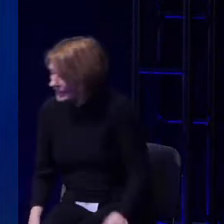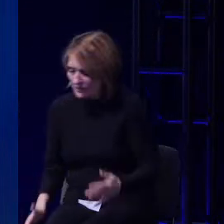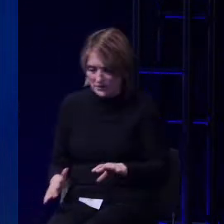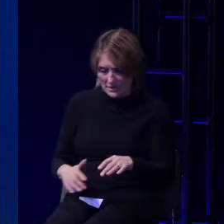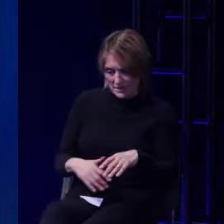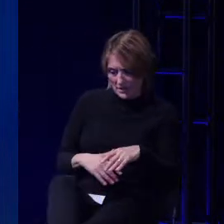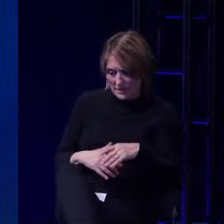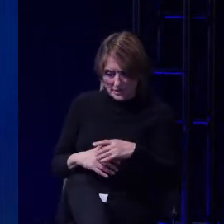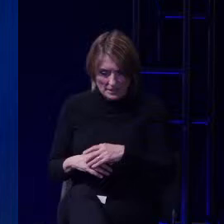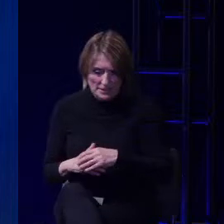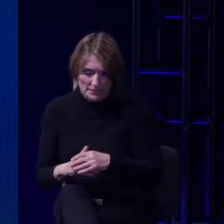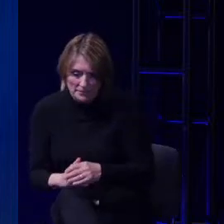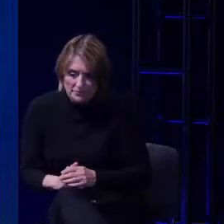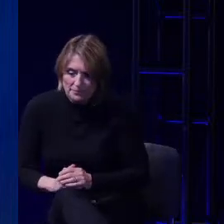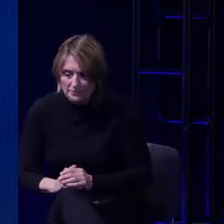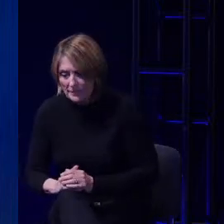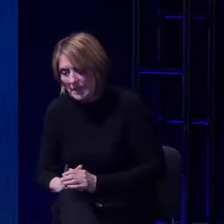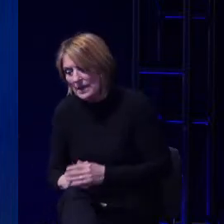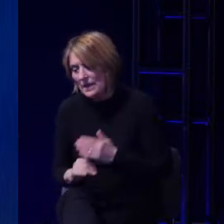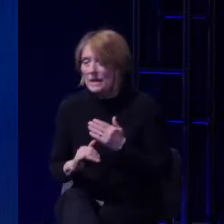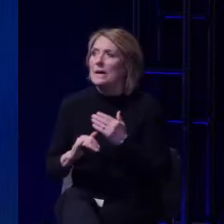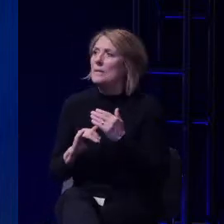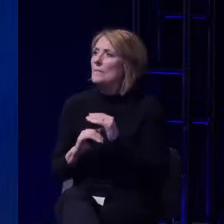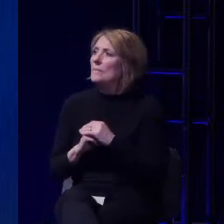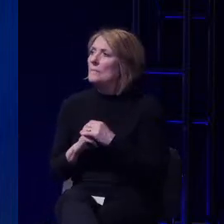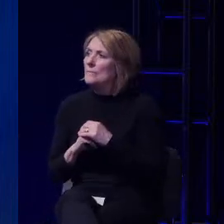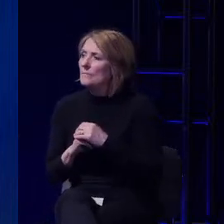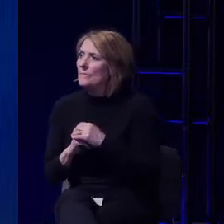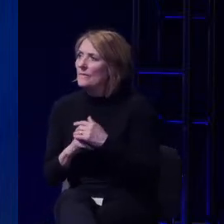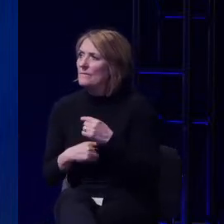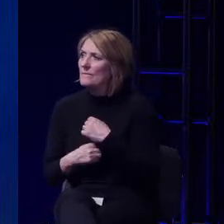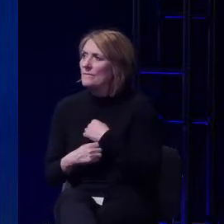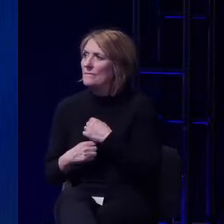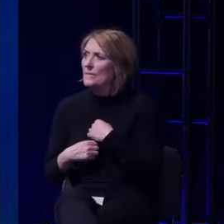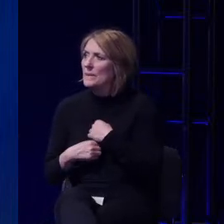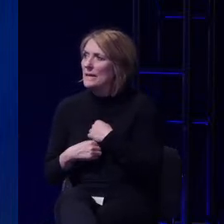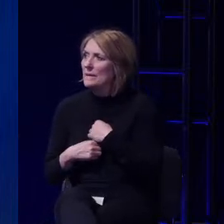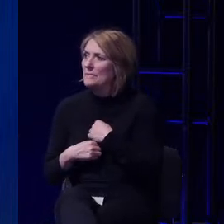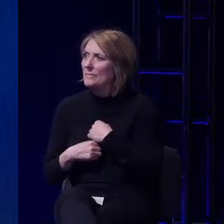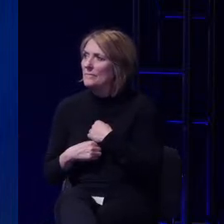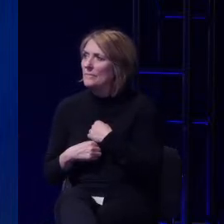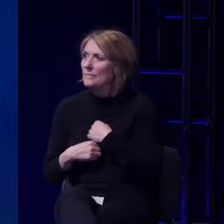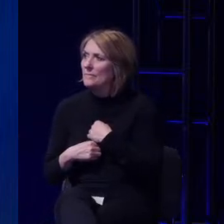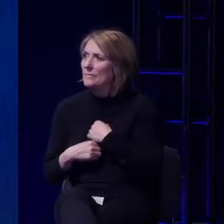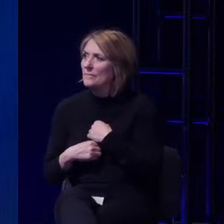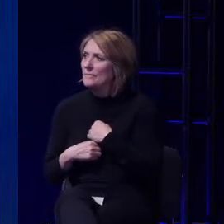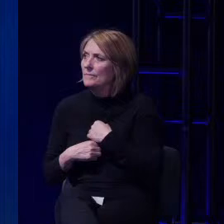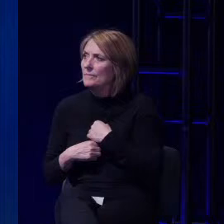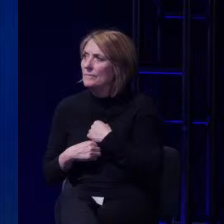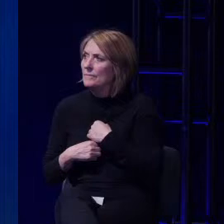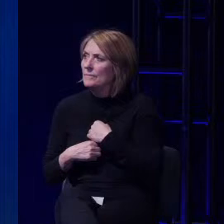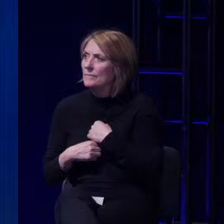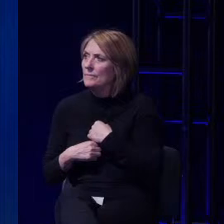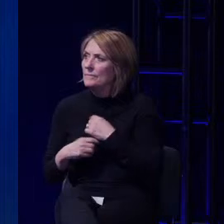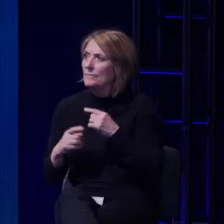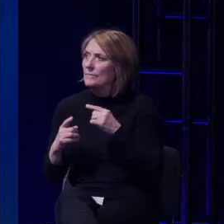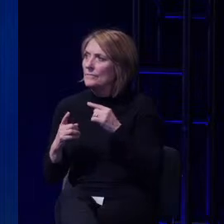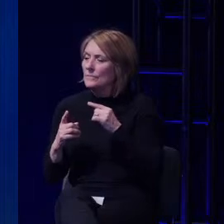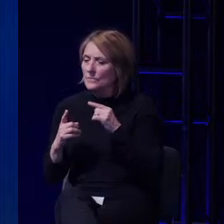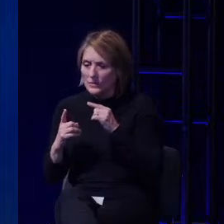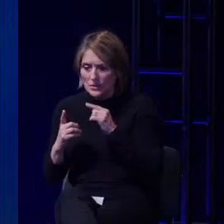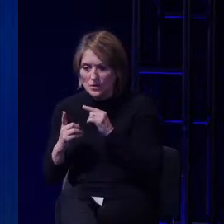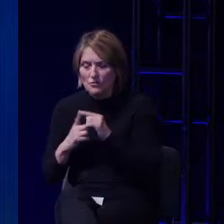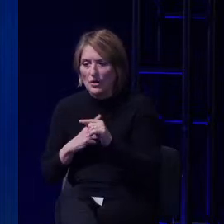this. You could be like me, and then, but it isn't. I think you for me, it's like trying to perfect what you